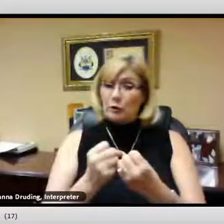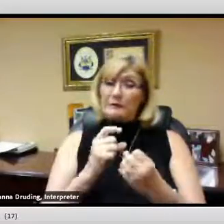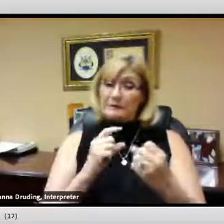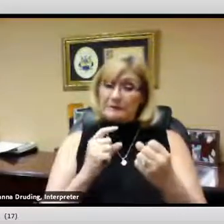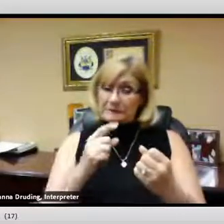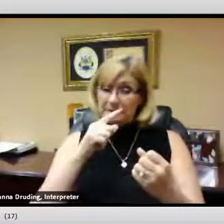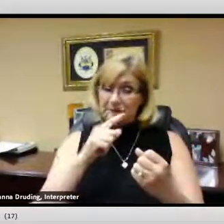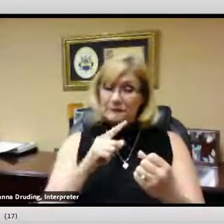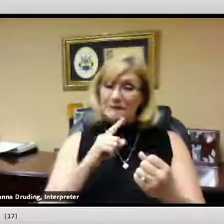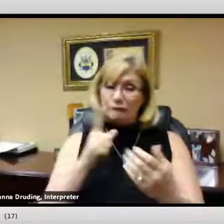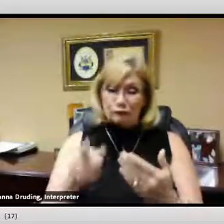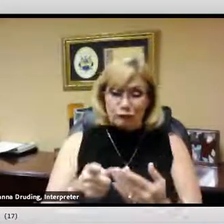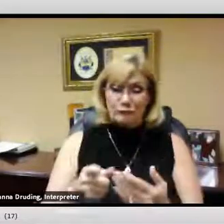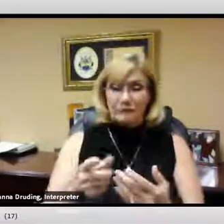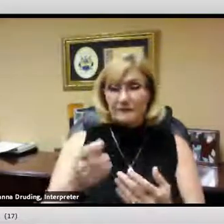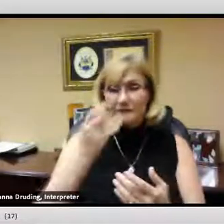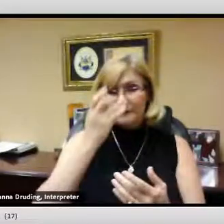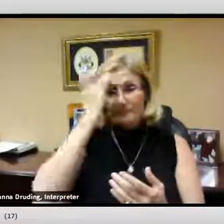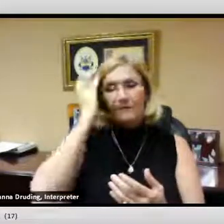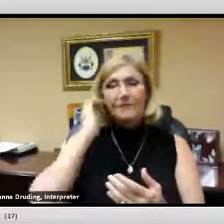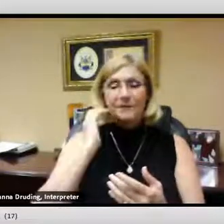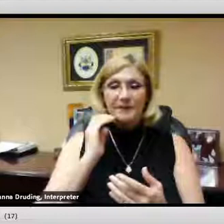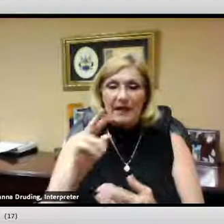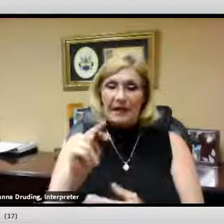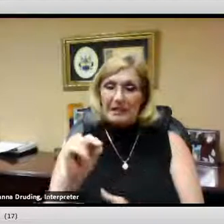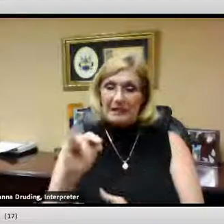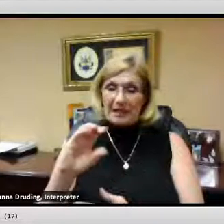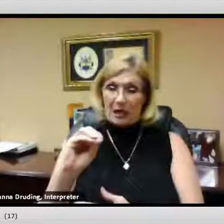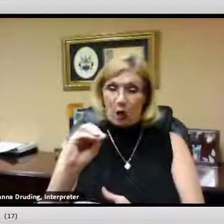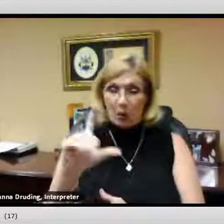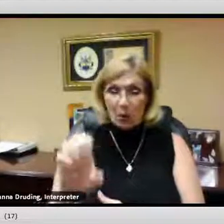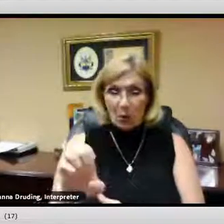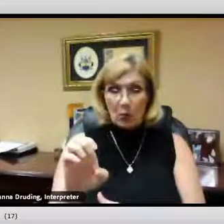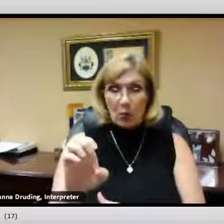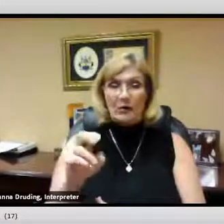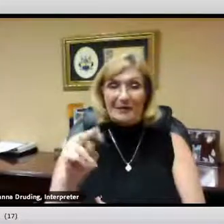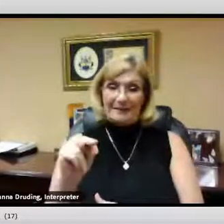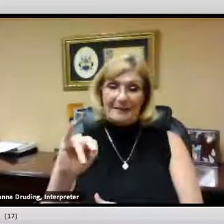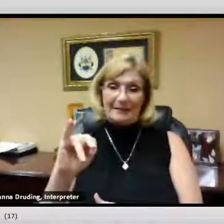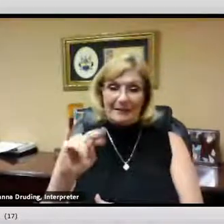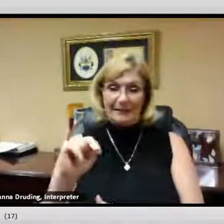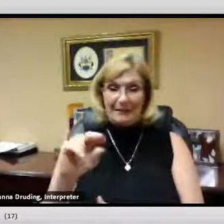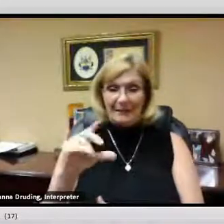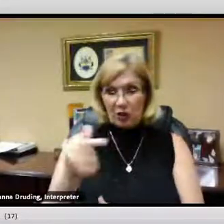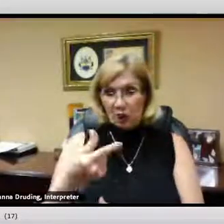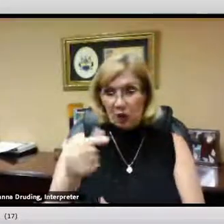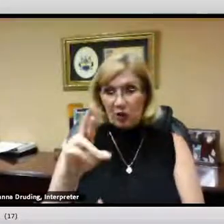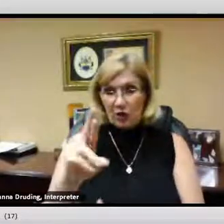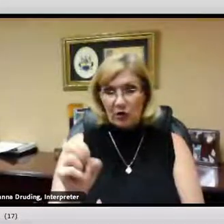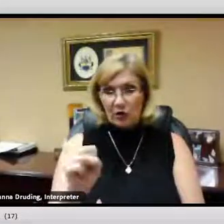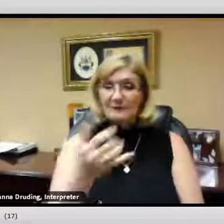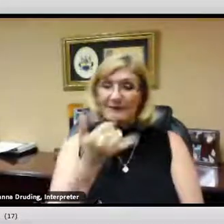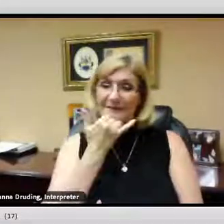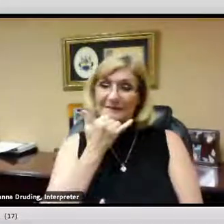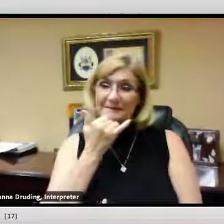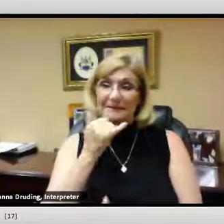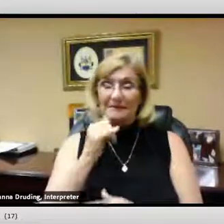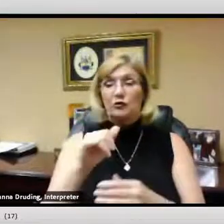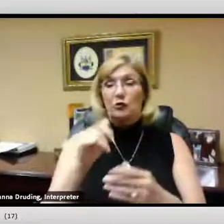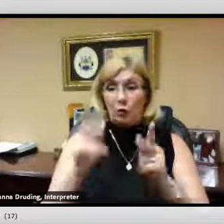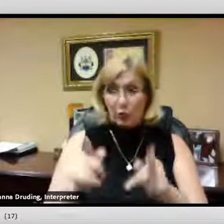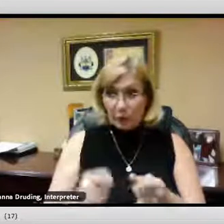I'm relying very heavily on Nicole Engard's The Accidental Systems Librarian. This is the second edition of a